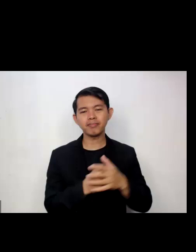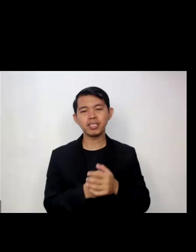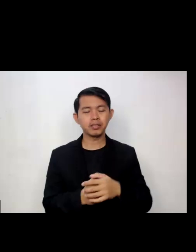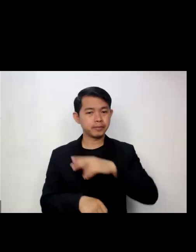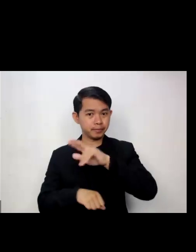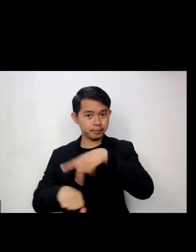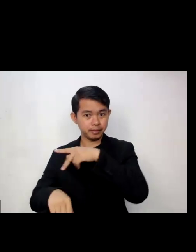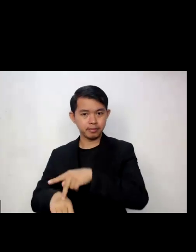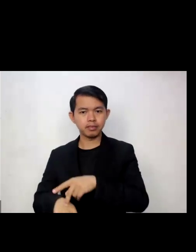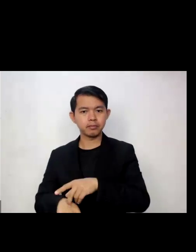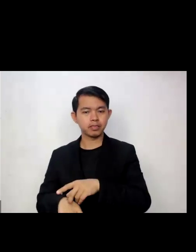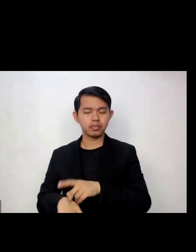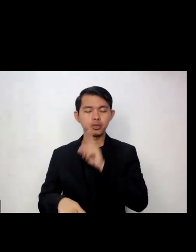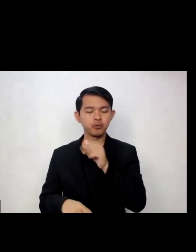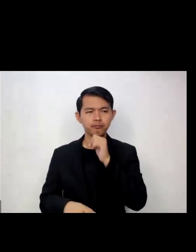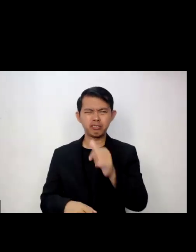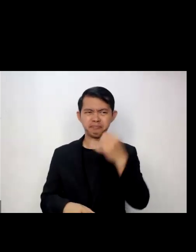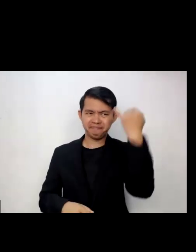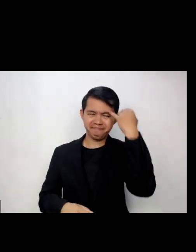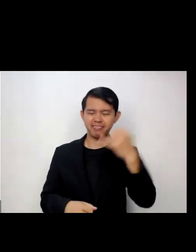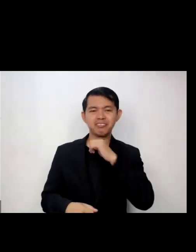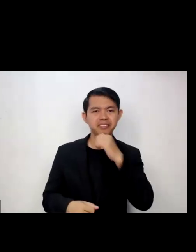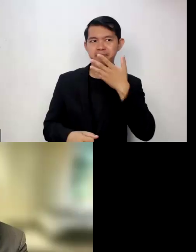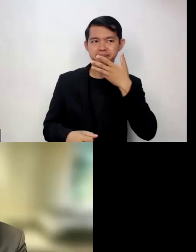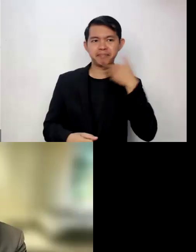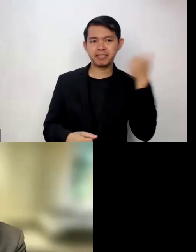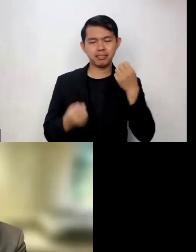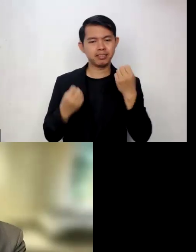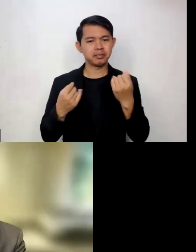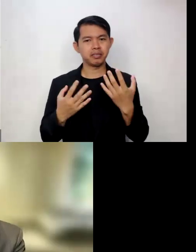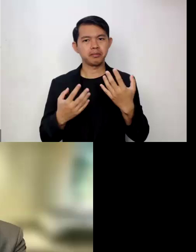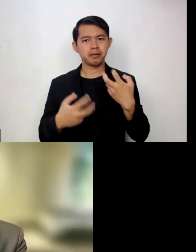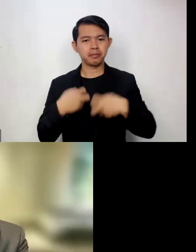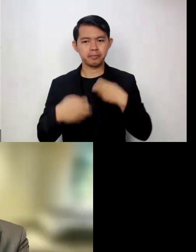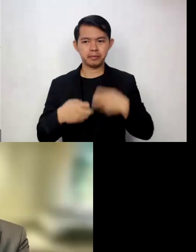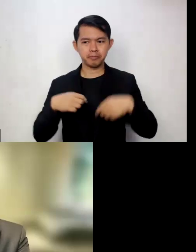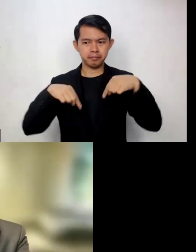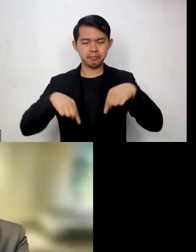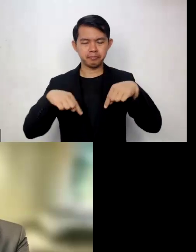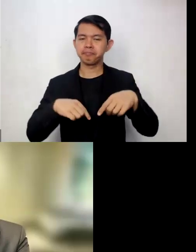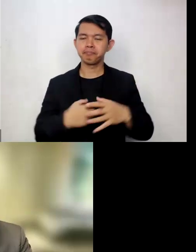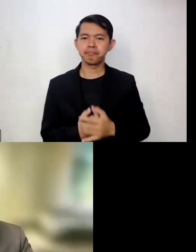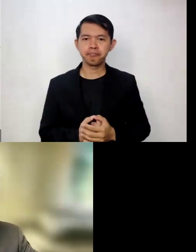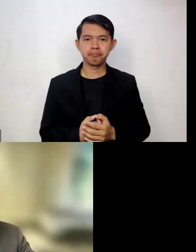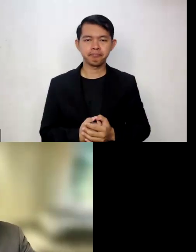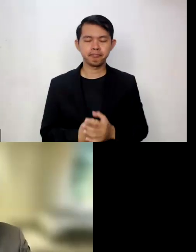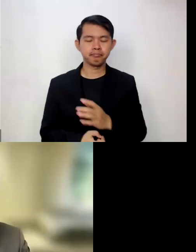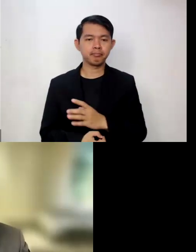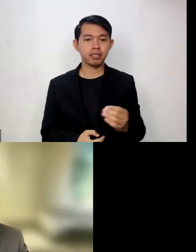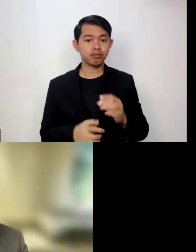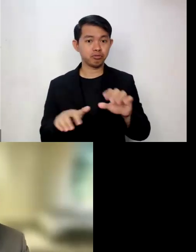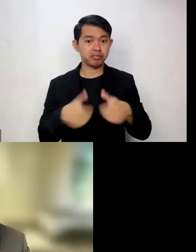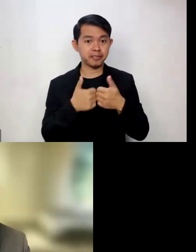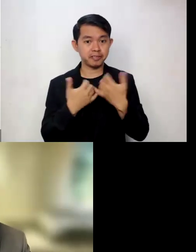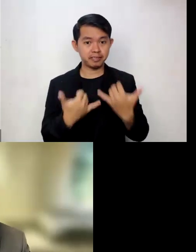isn't ideal. Marami tayong problems dito. And I think yung challenge ngayon ay how do we